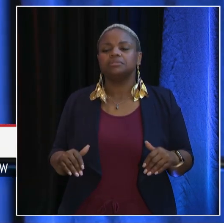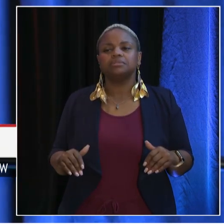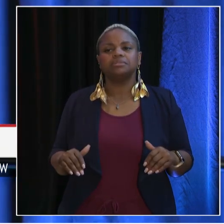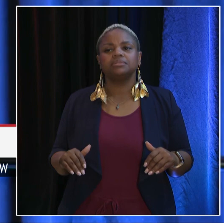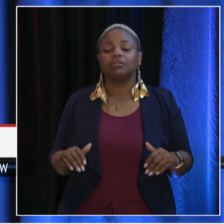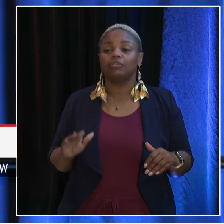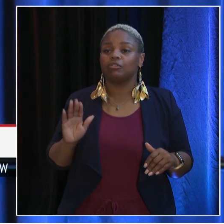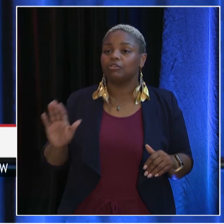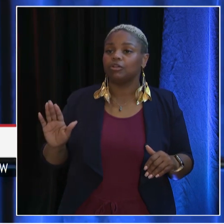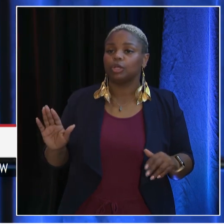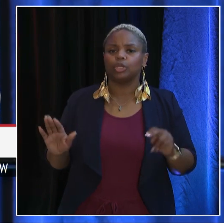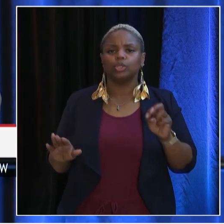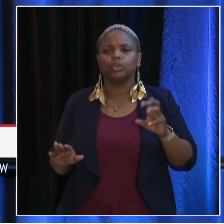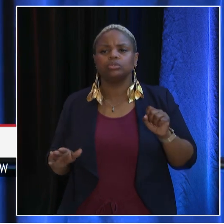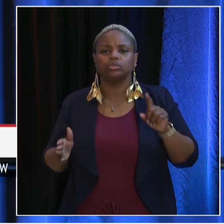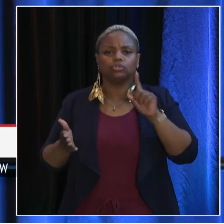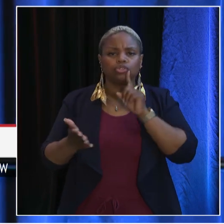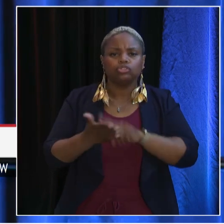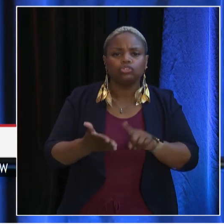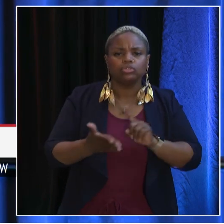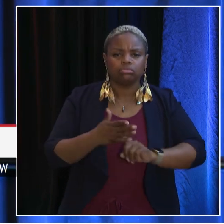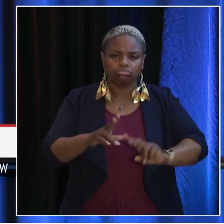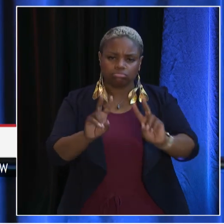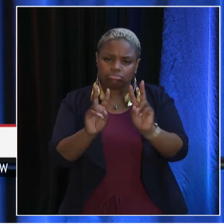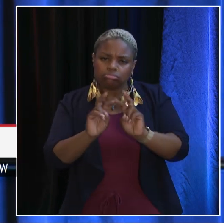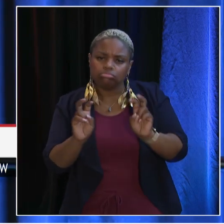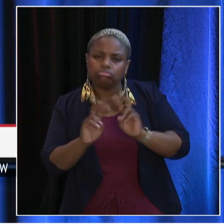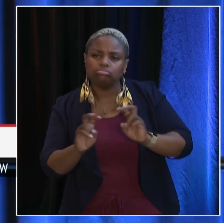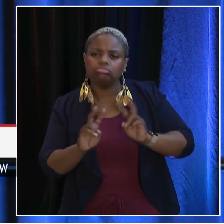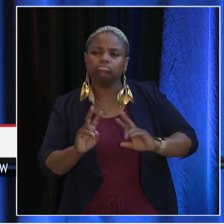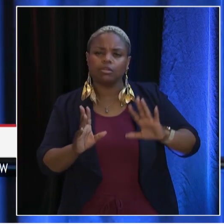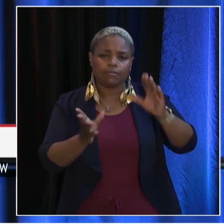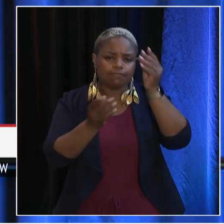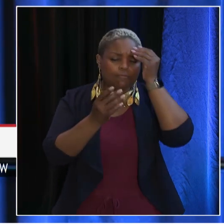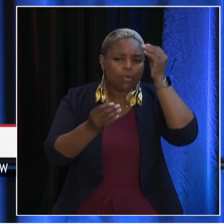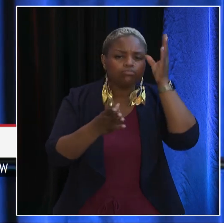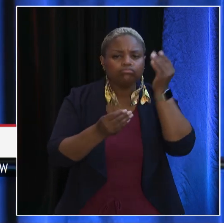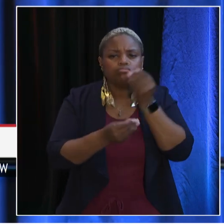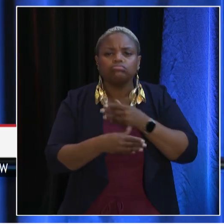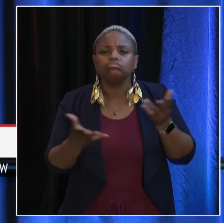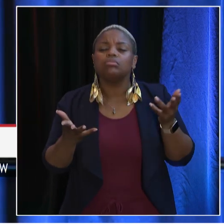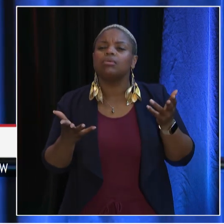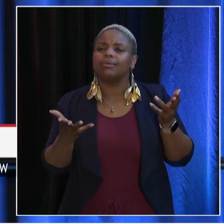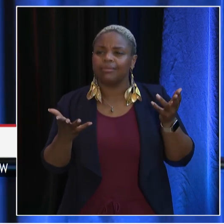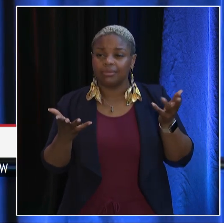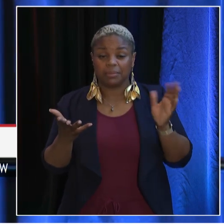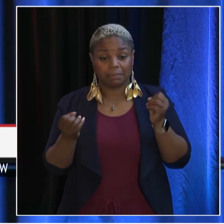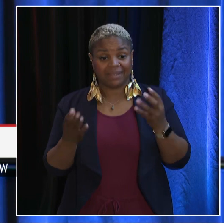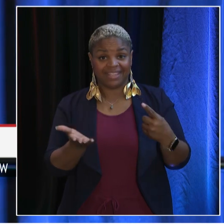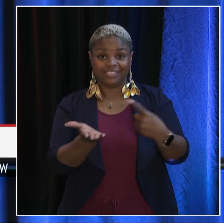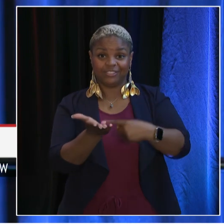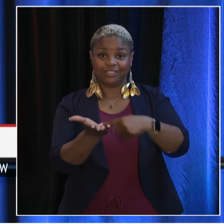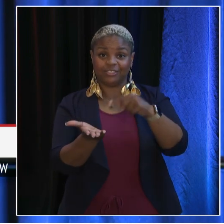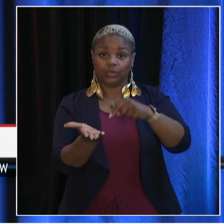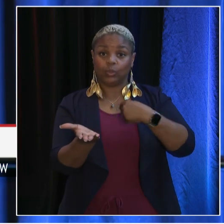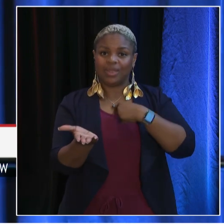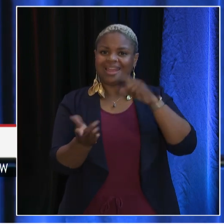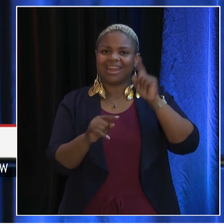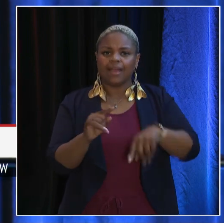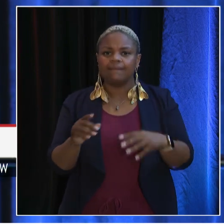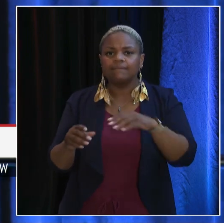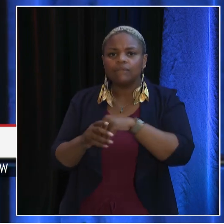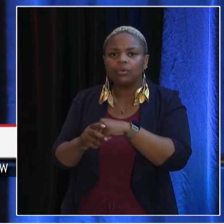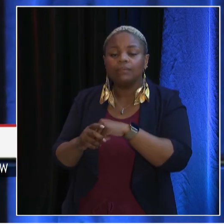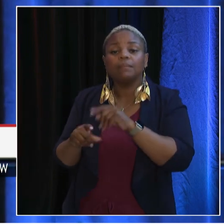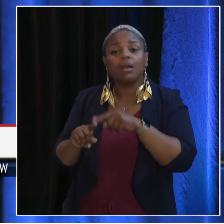in rooms, around tables, for discussions that we're not there for. But we know that she